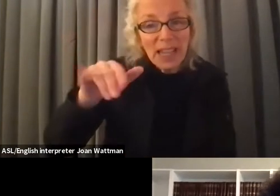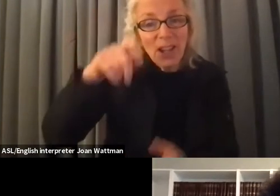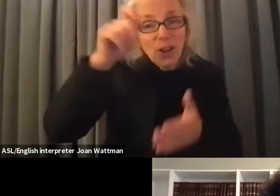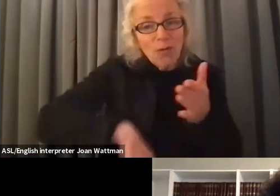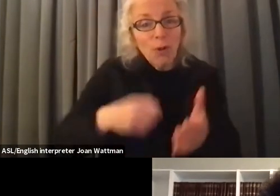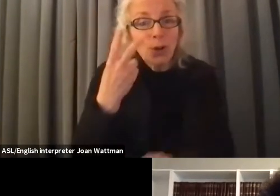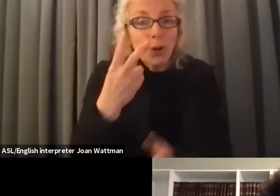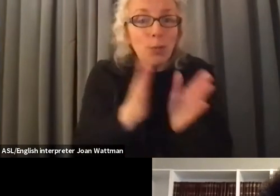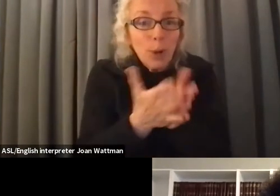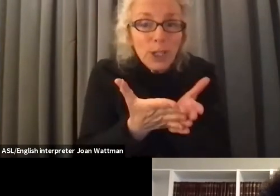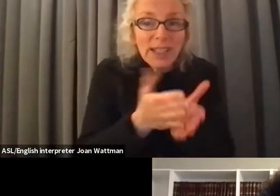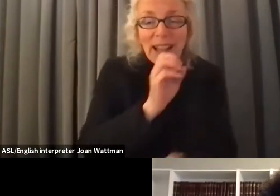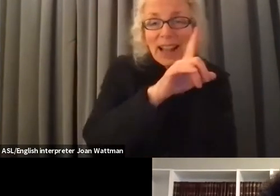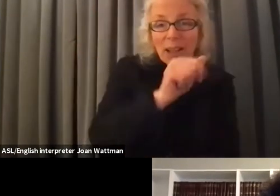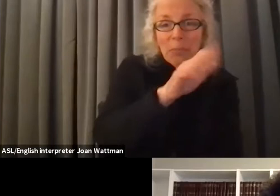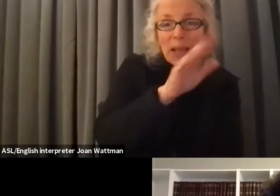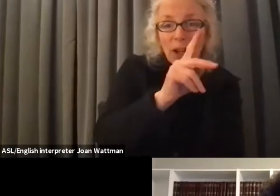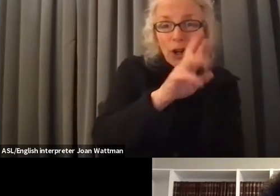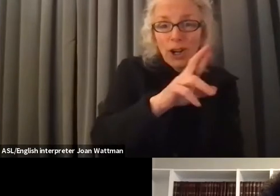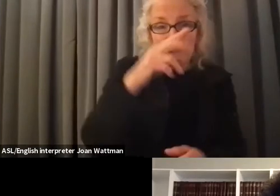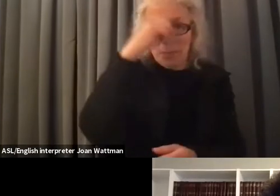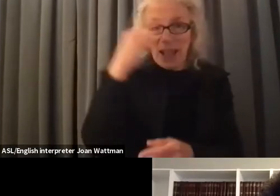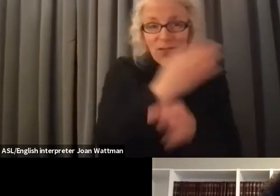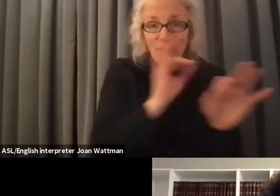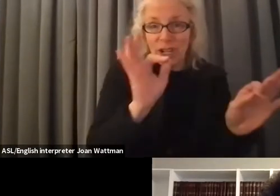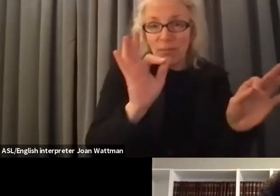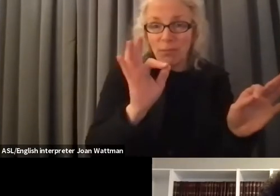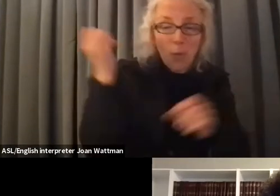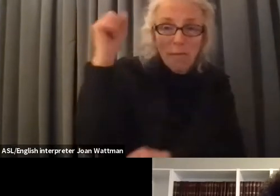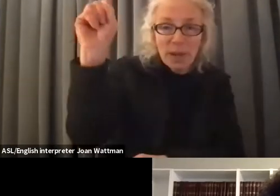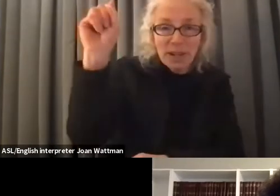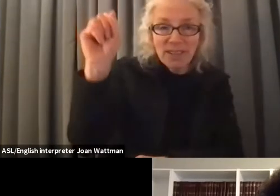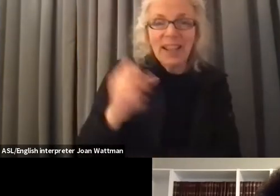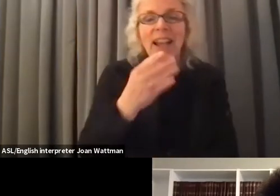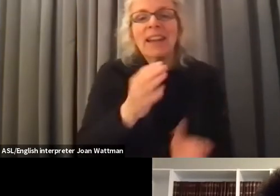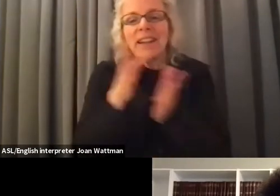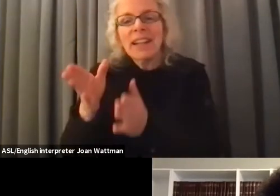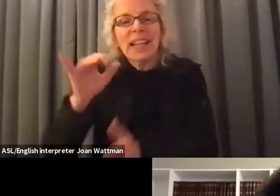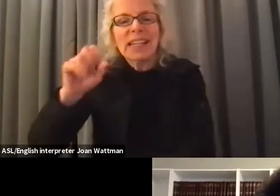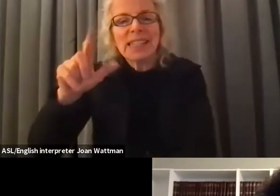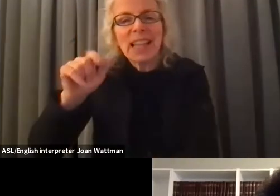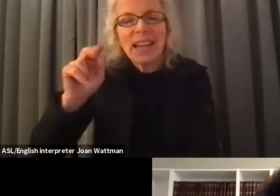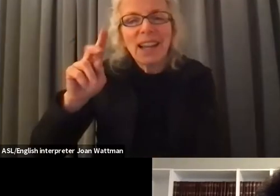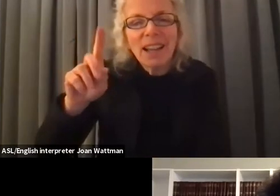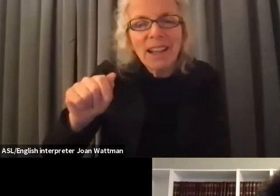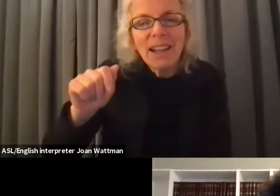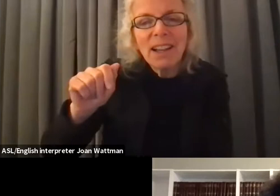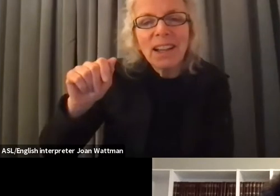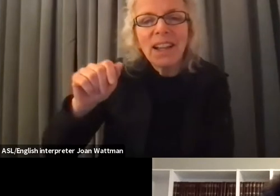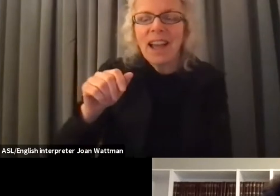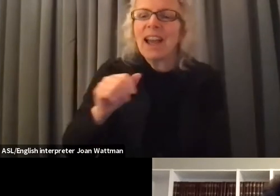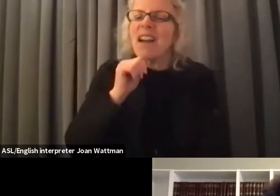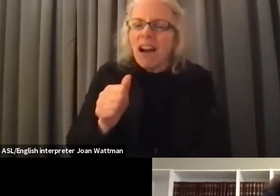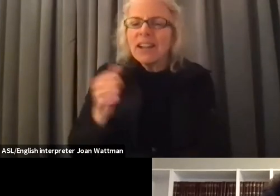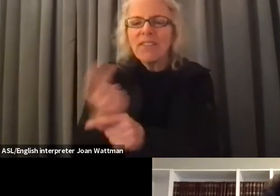Ella Baker and the Black Freedom Movement, A Radical Democratic Vision, and Islanda, The Large and Unconventional Life